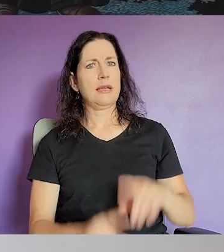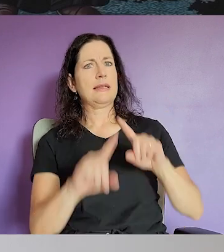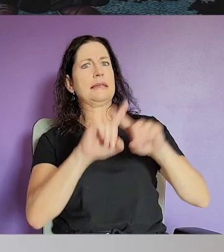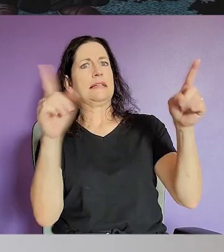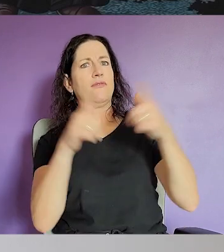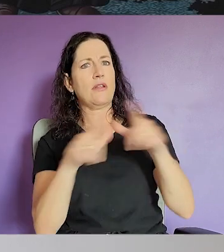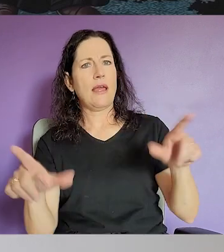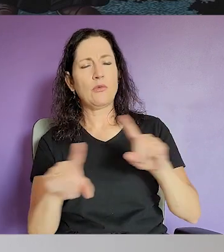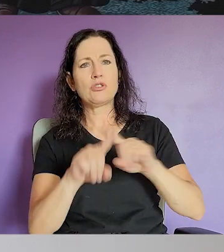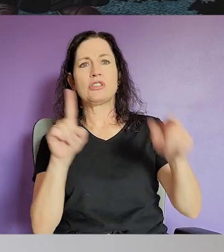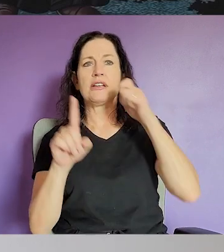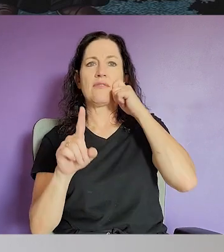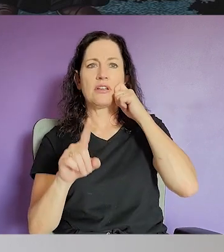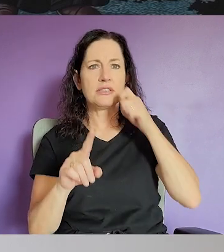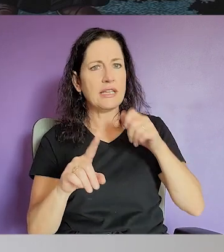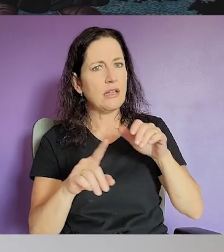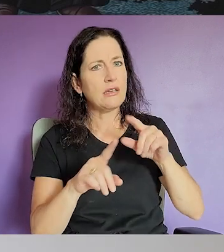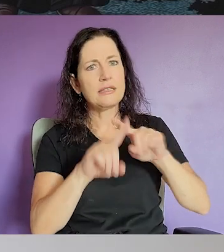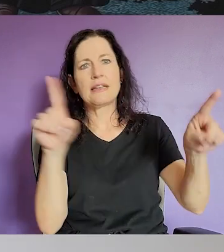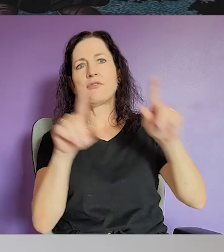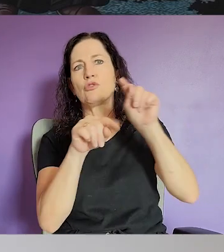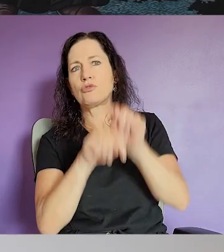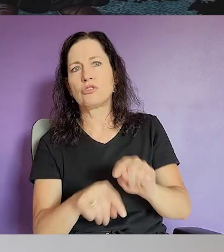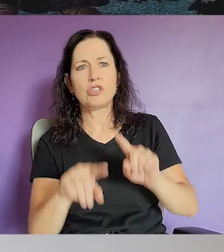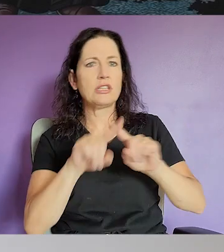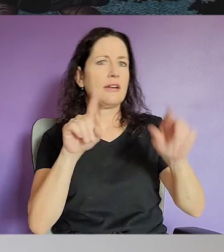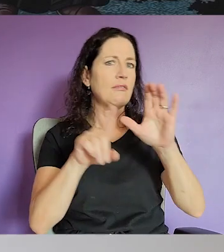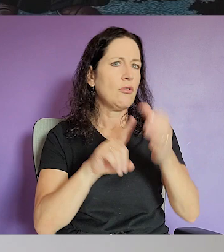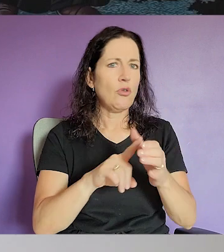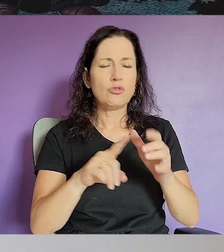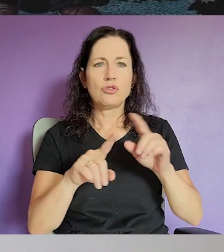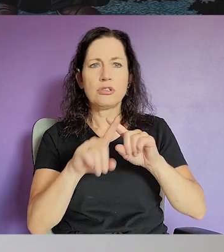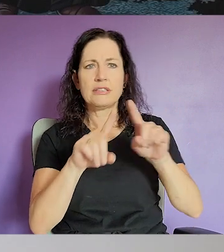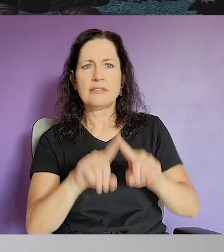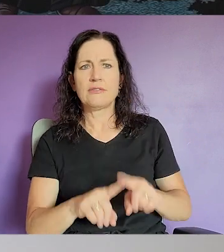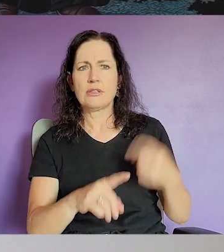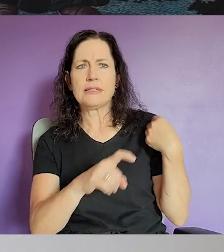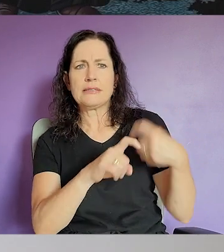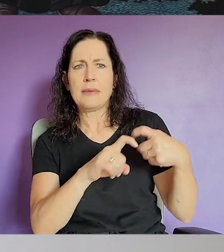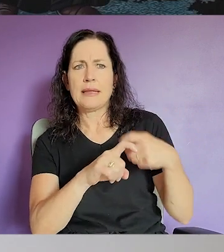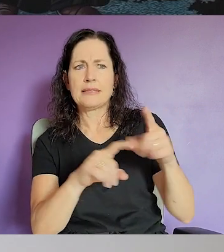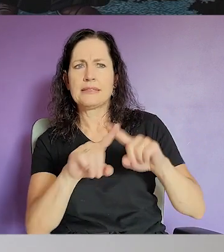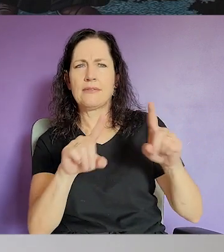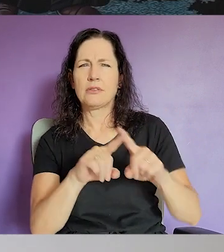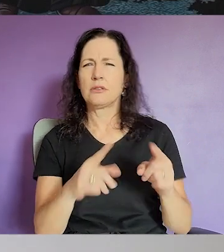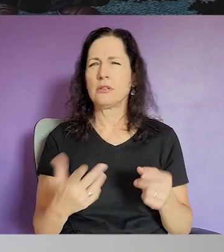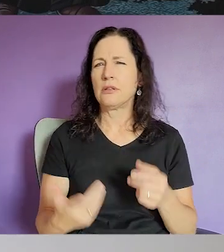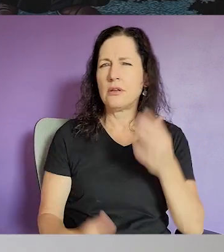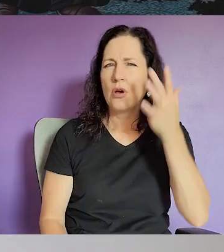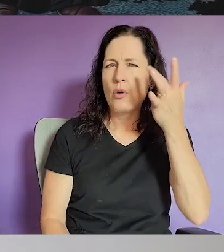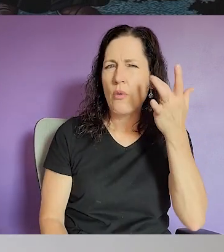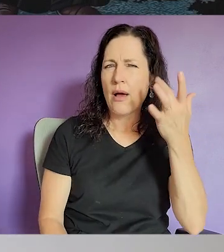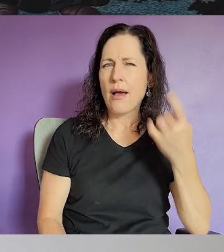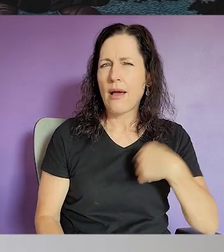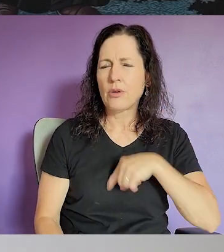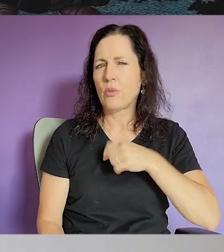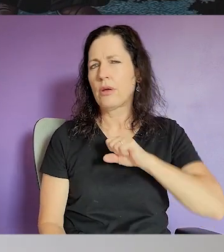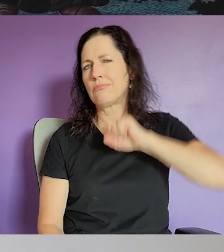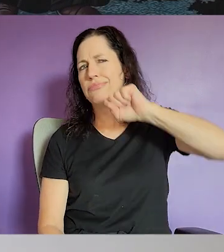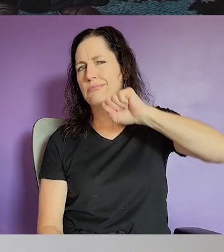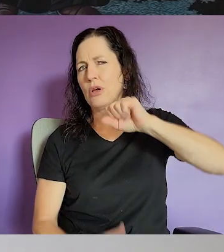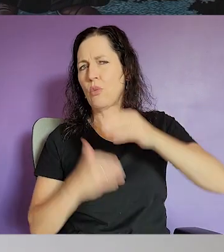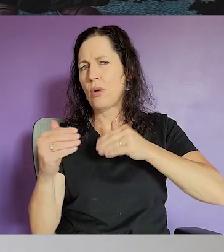unusual language, skin color, traditions. Why don't we like what's different?